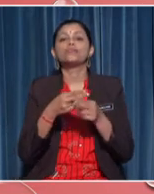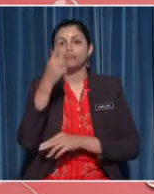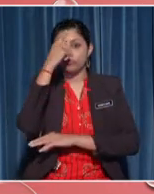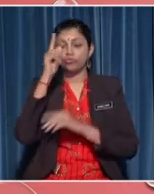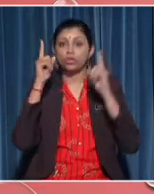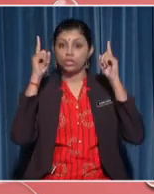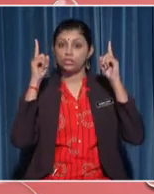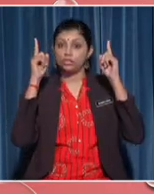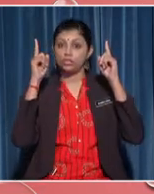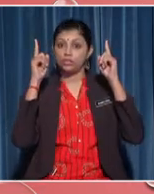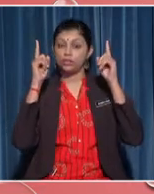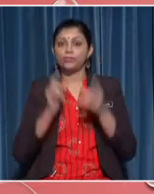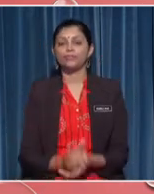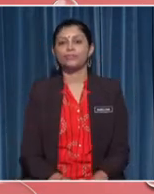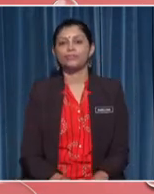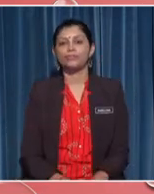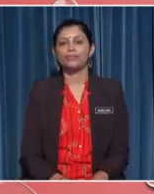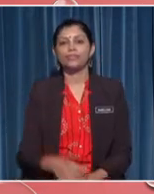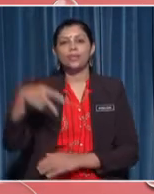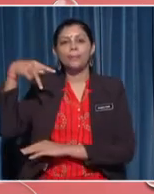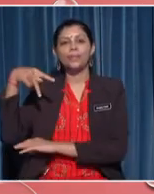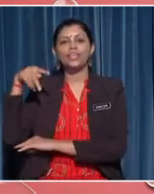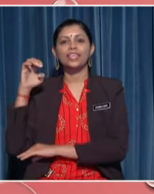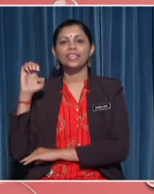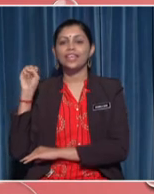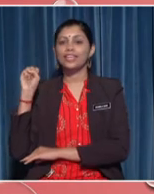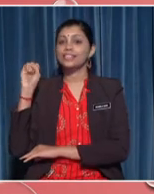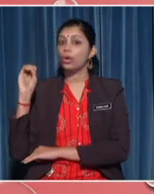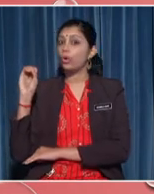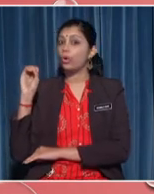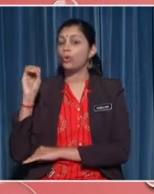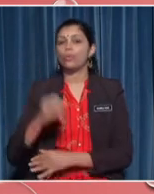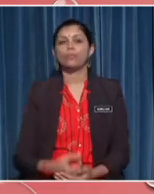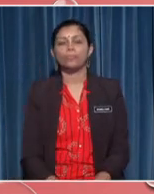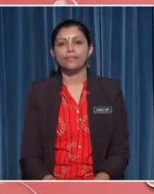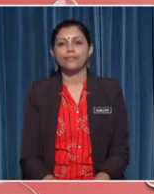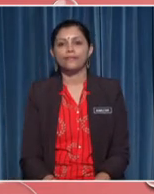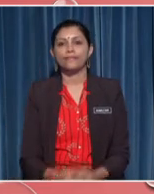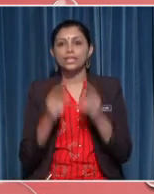is called peso. And this?